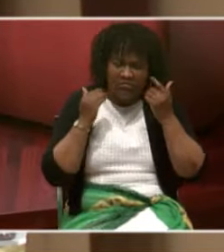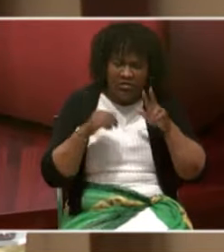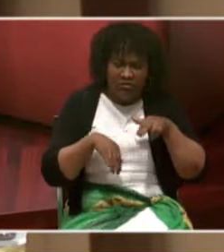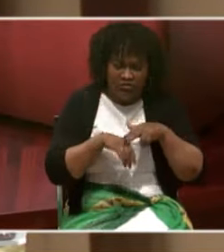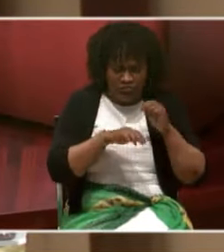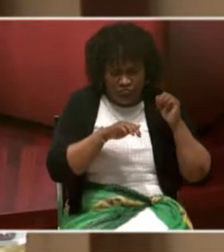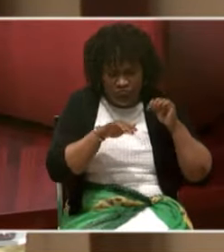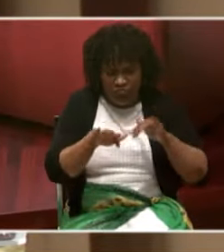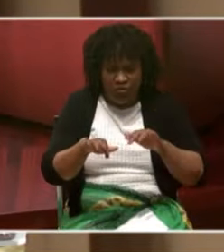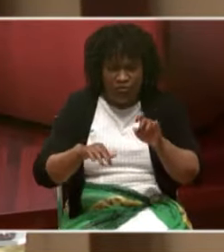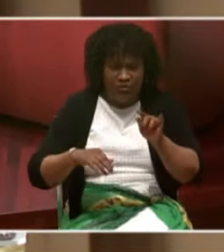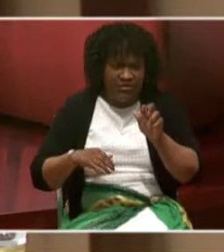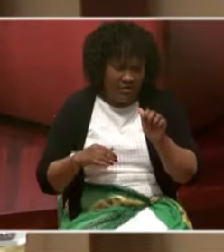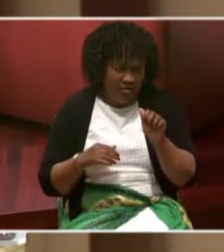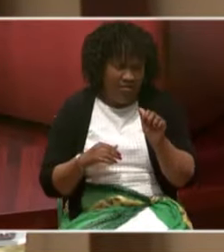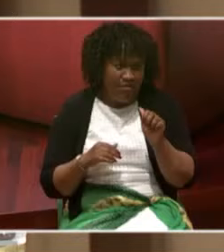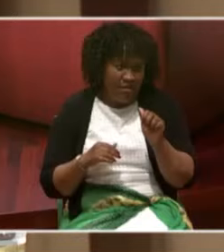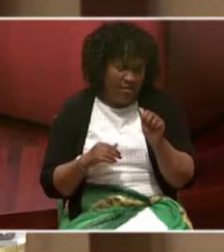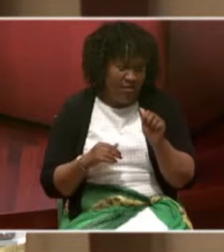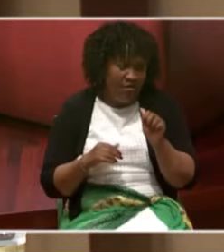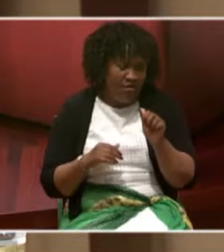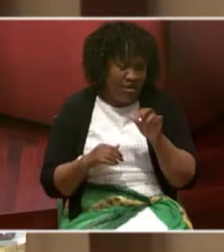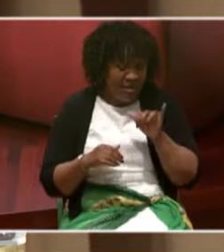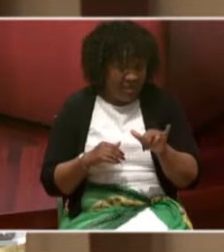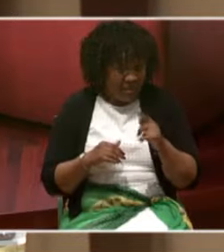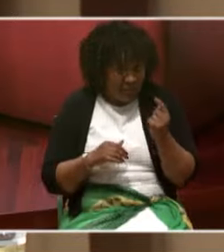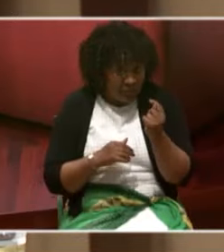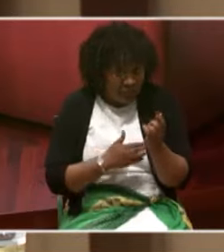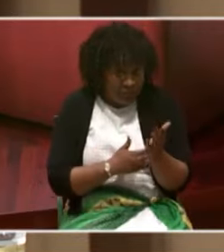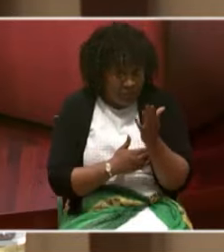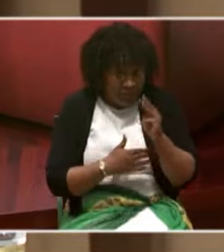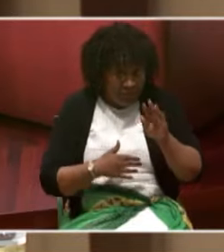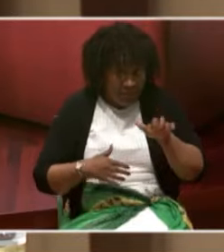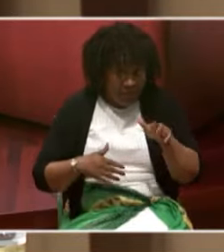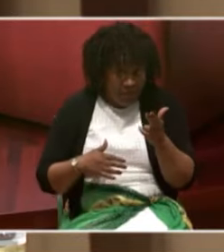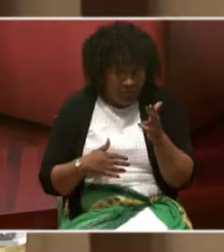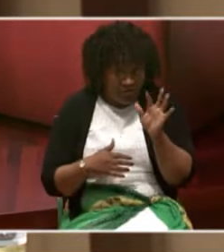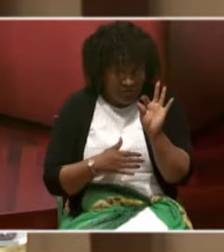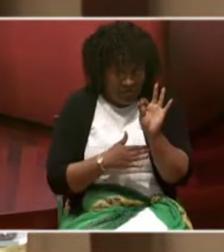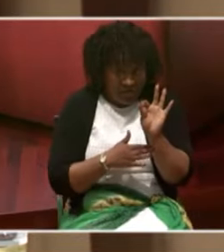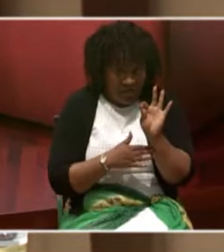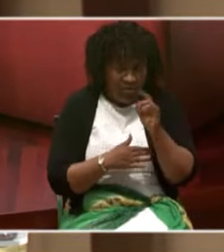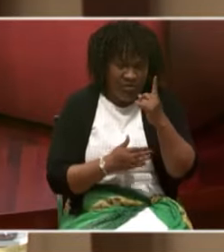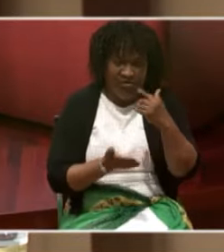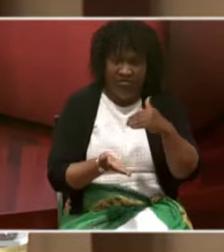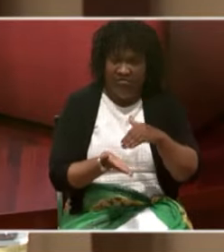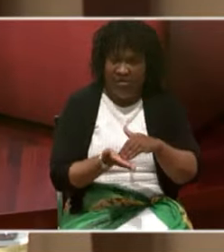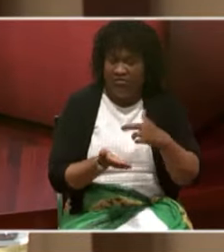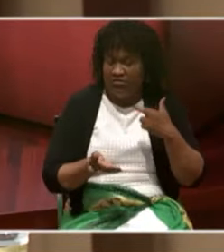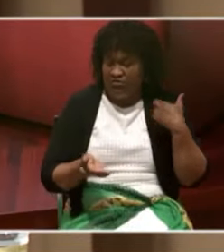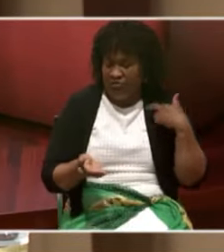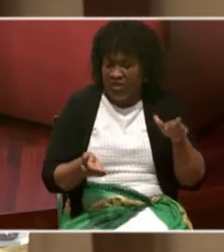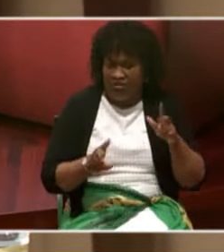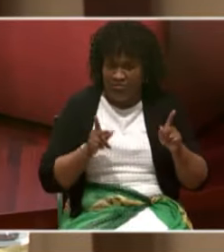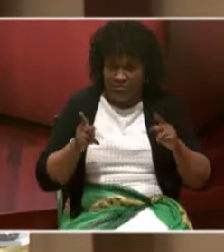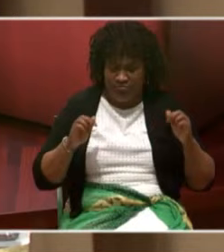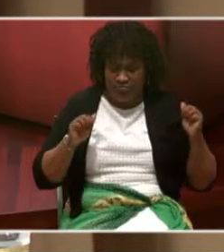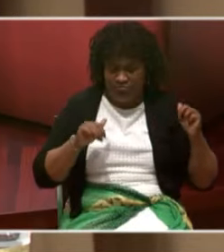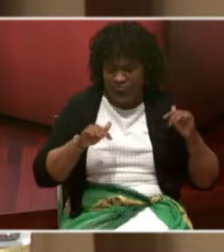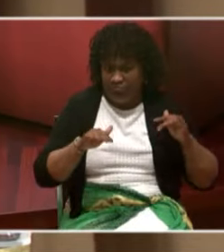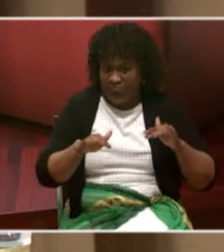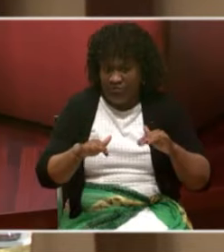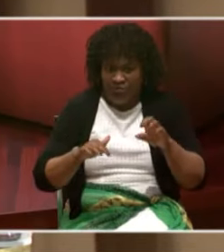Martin Luther King Jr. in the home of a local family as we watched and listened to President Johnson. And I looked at Dr.